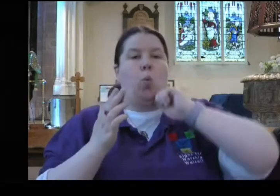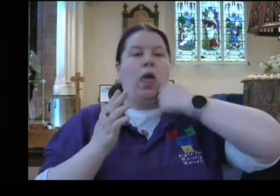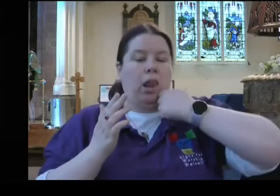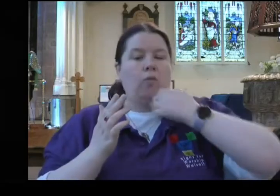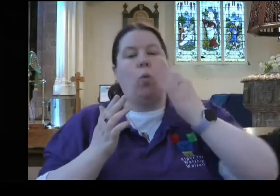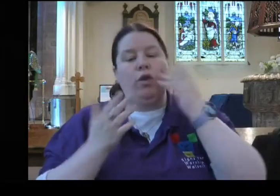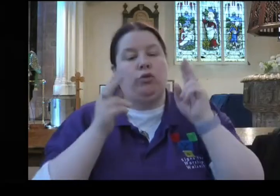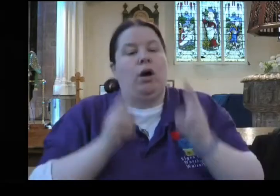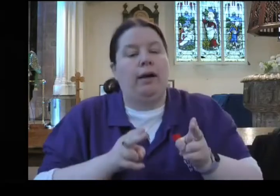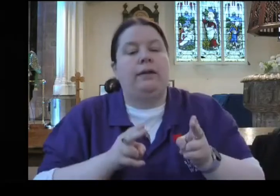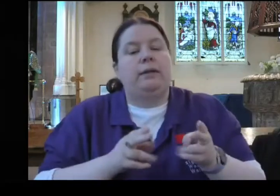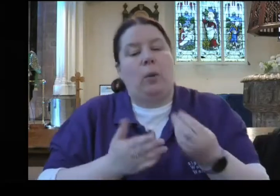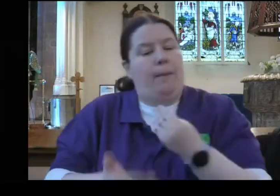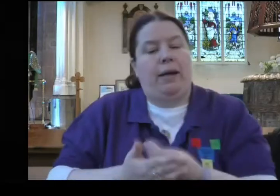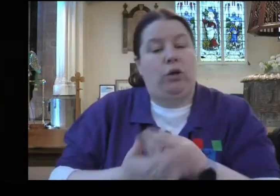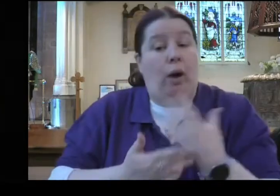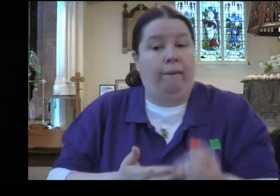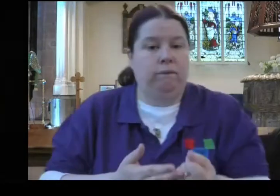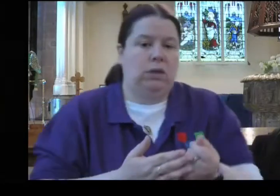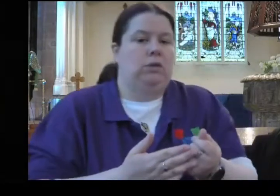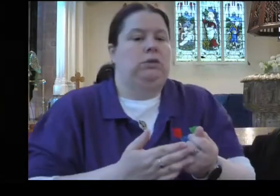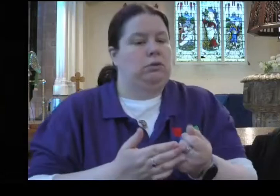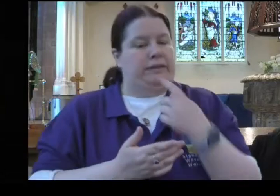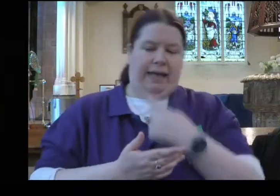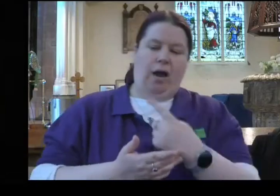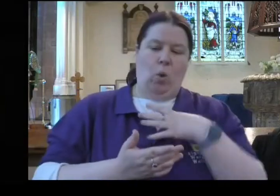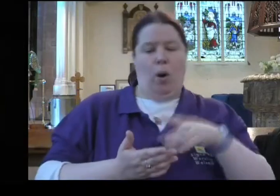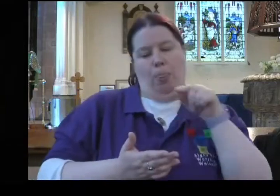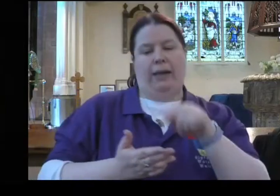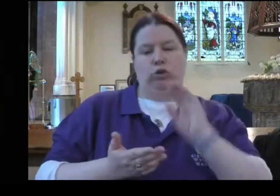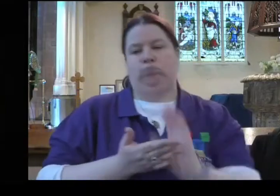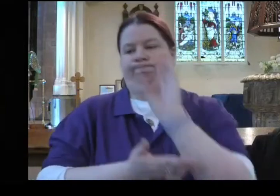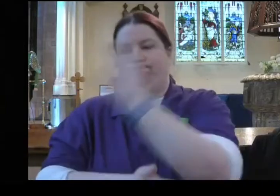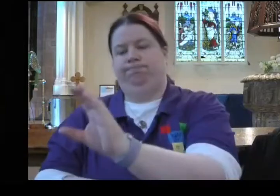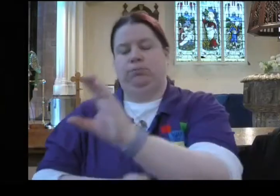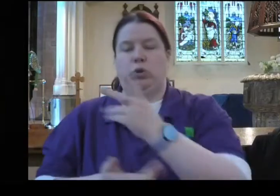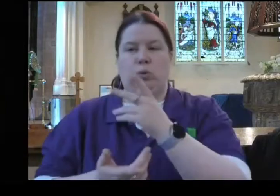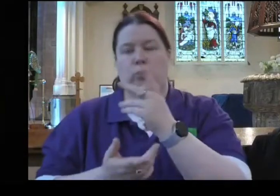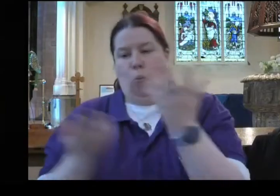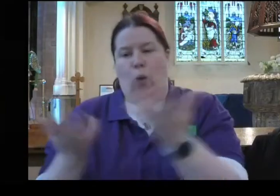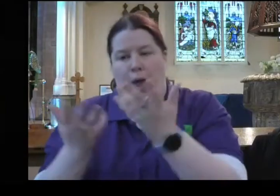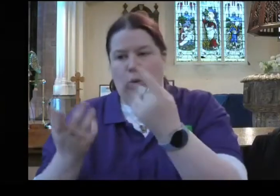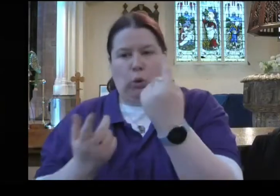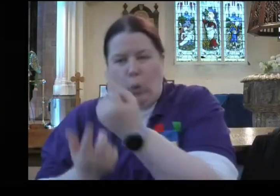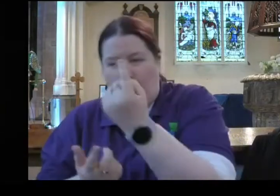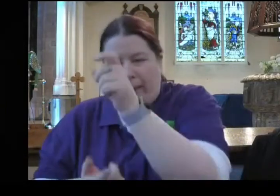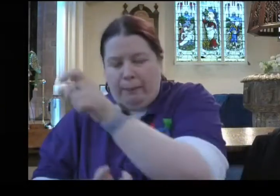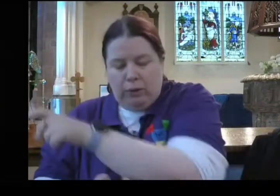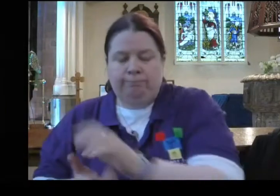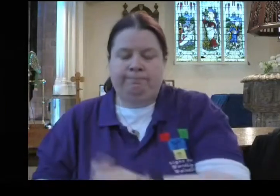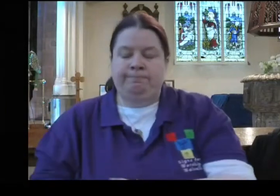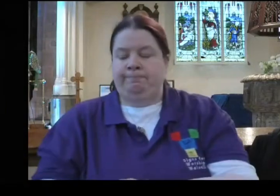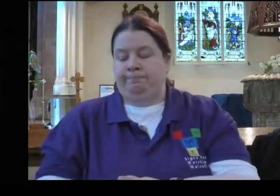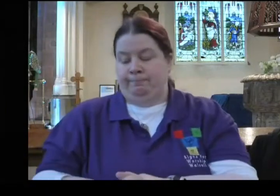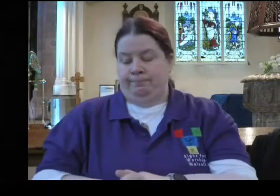And again, there's information about this at the back. But if you're a taxpayer, you can increase your giving at no cost to yourself because